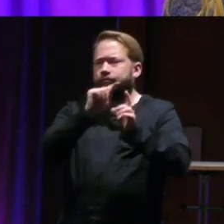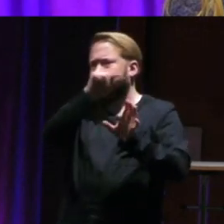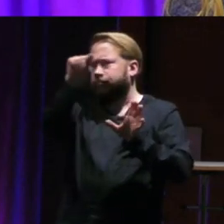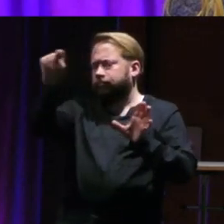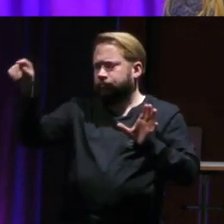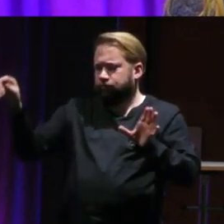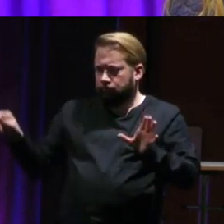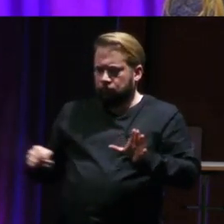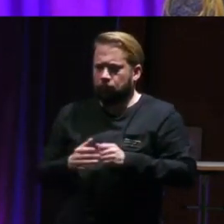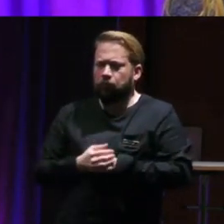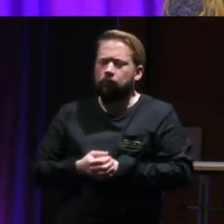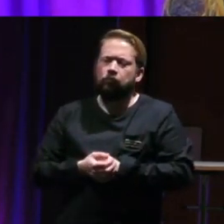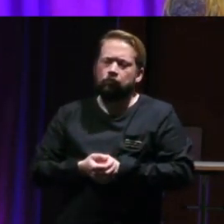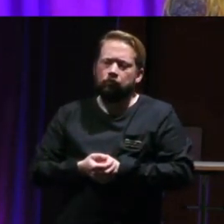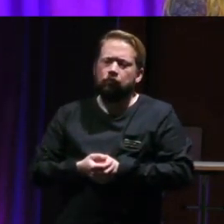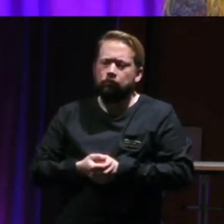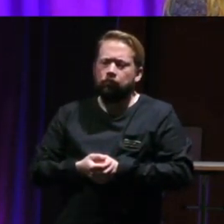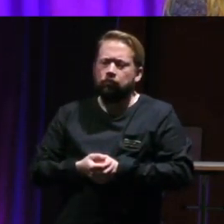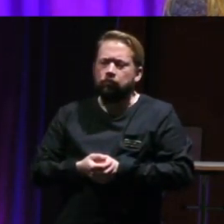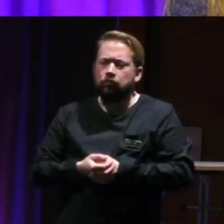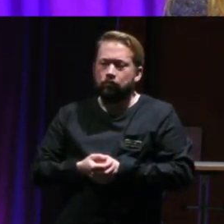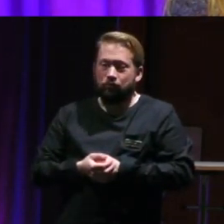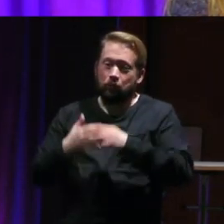with the signs.